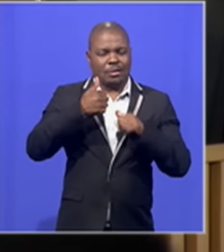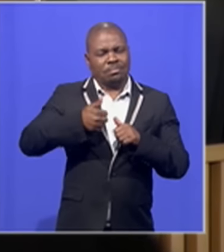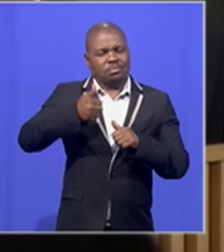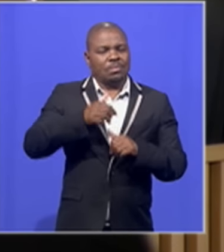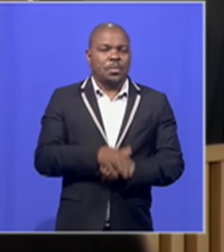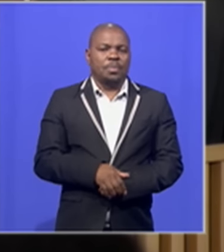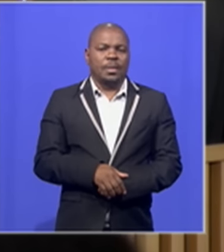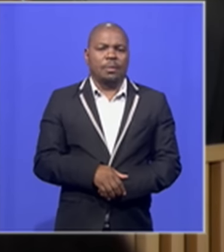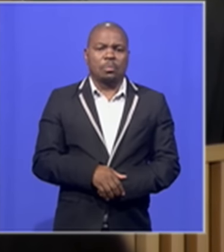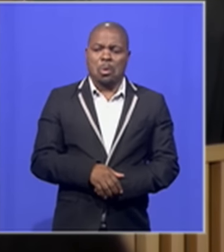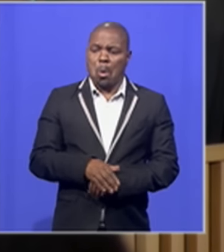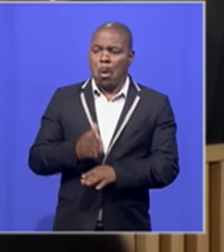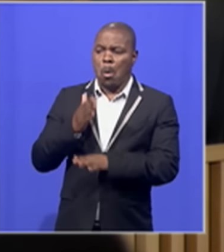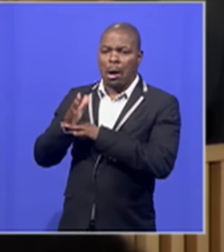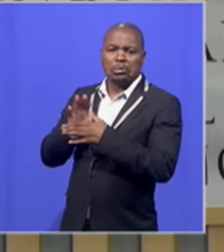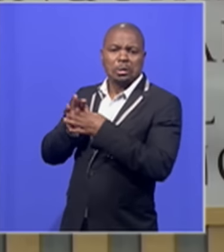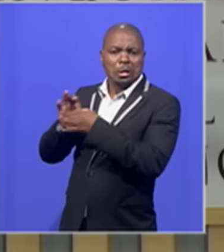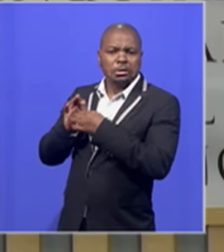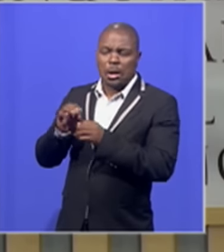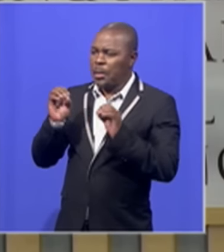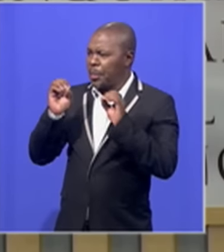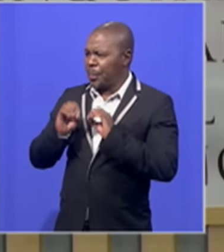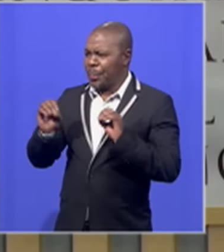working relationship, let alone an endless one.